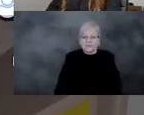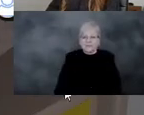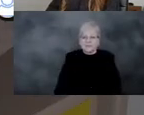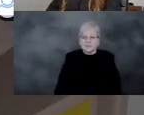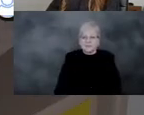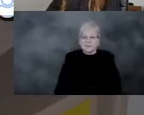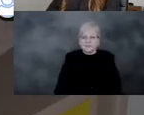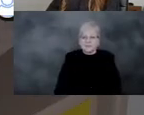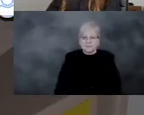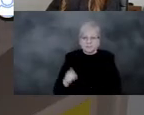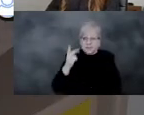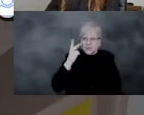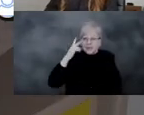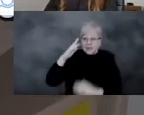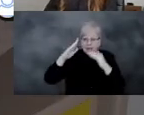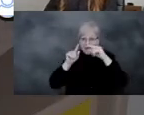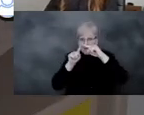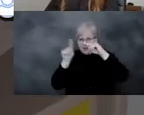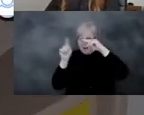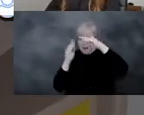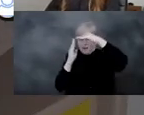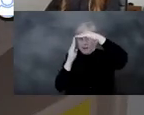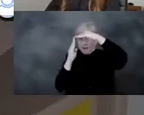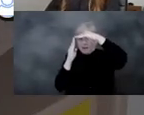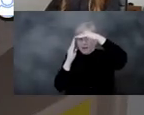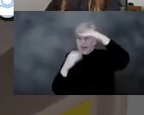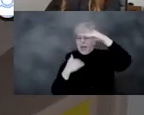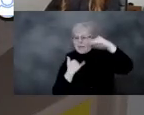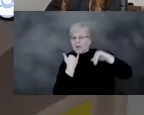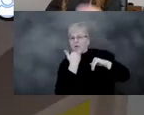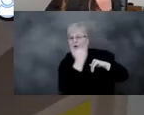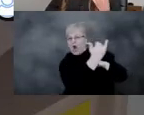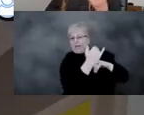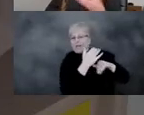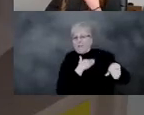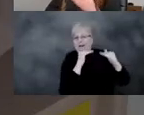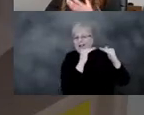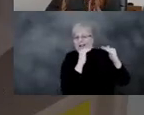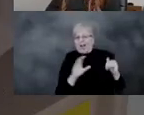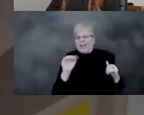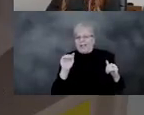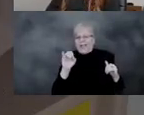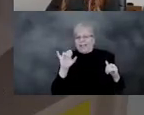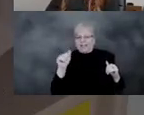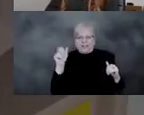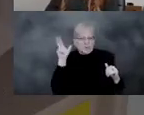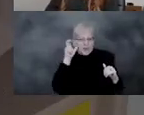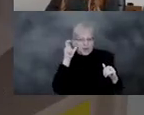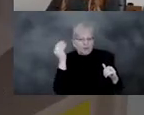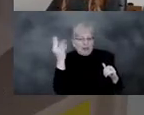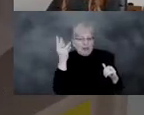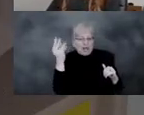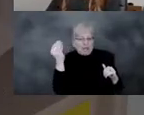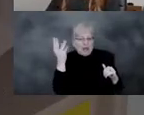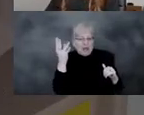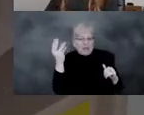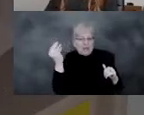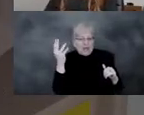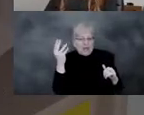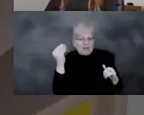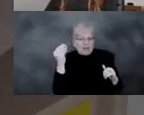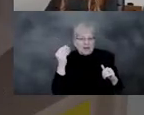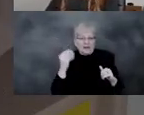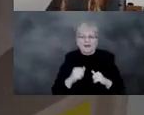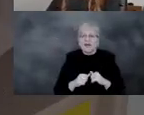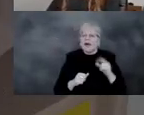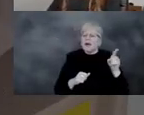I can call my colleague Asia. You can hear it and see that the call is coming through. When